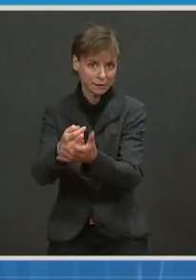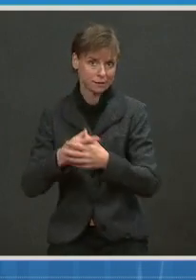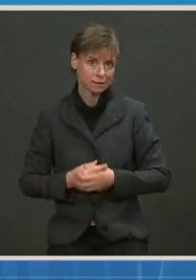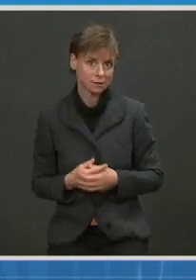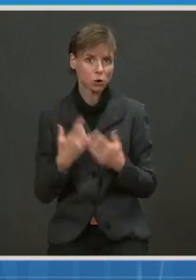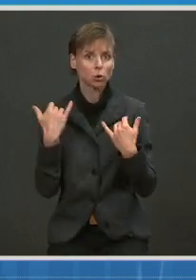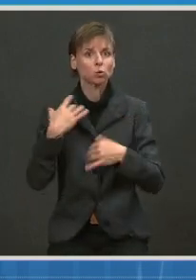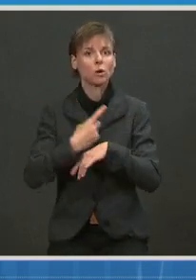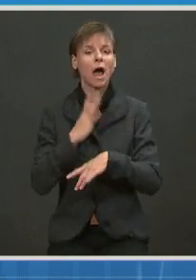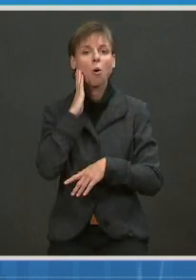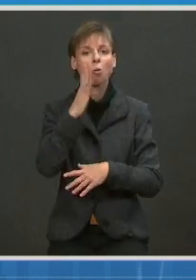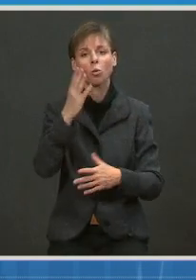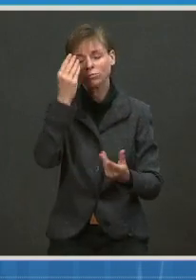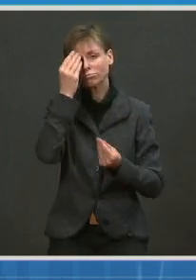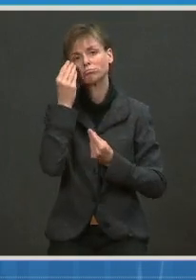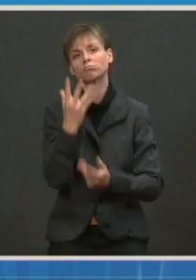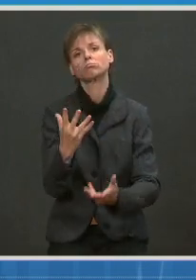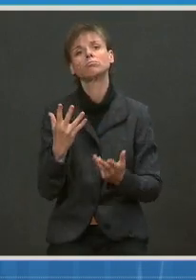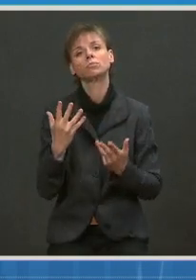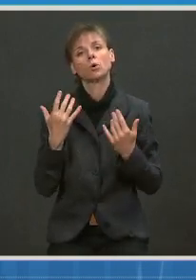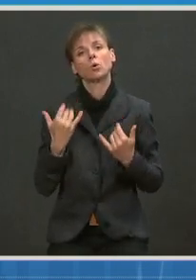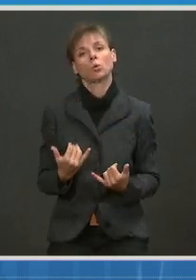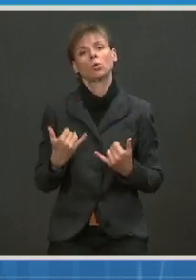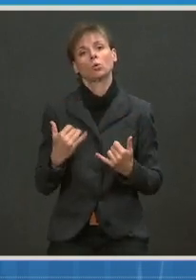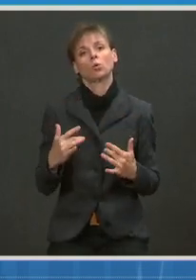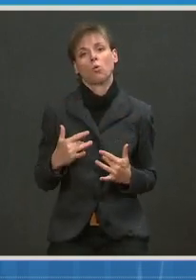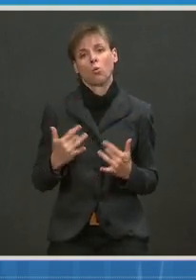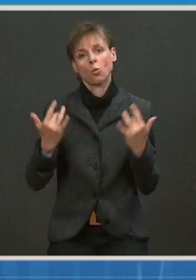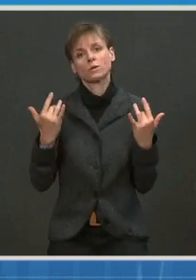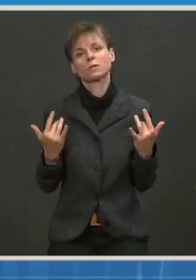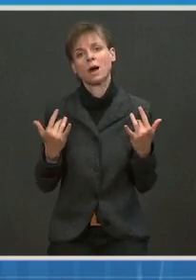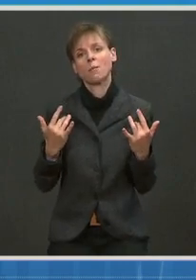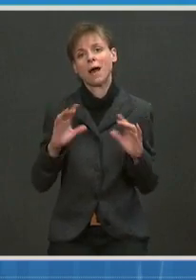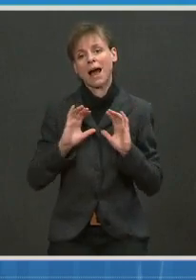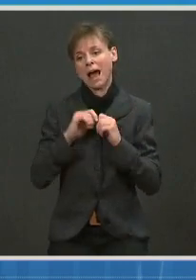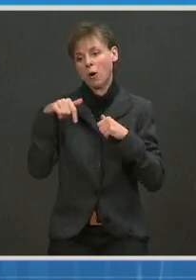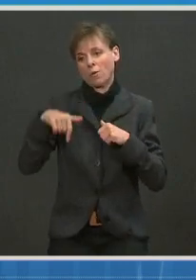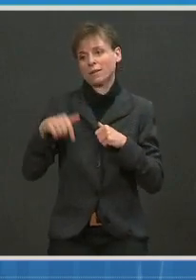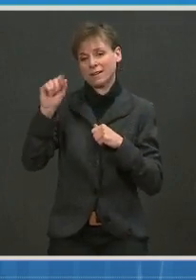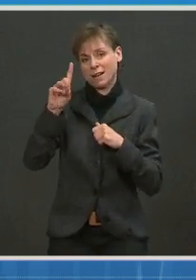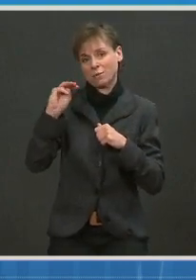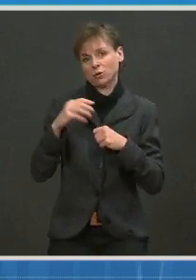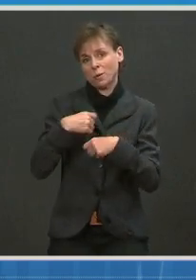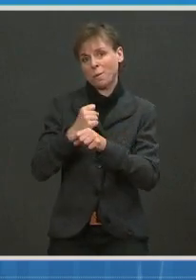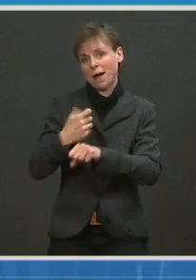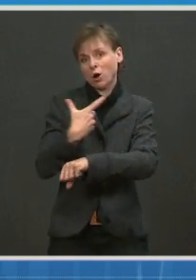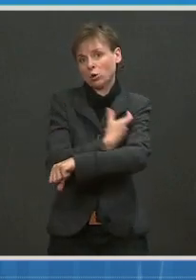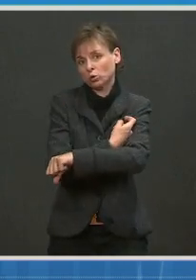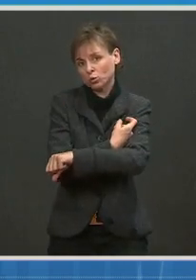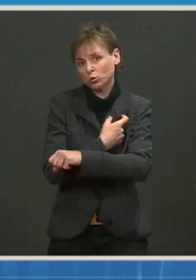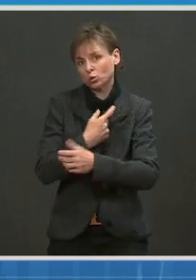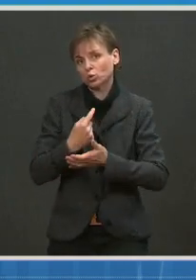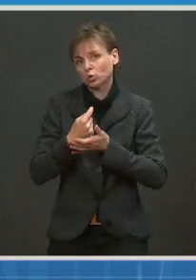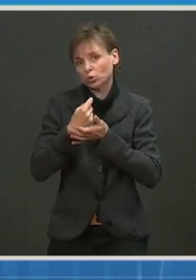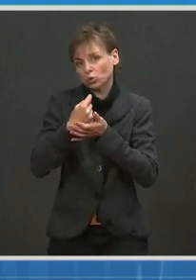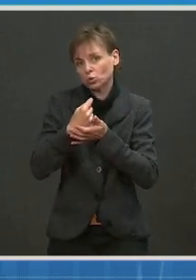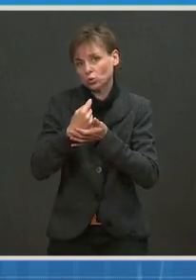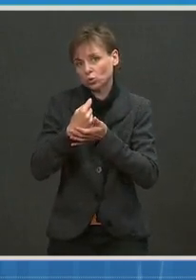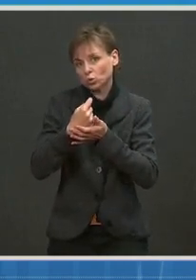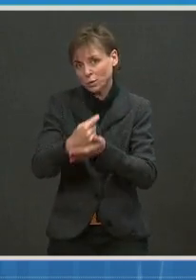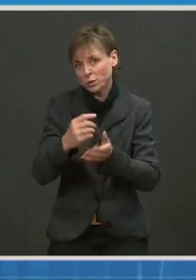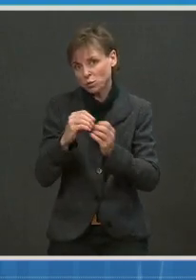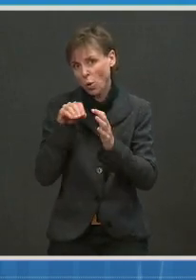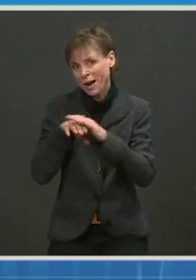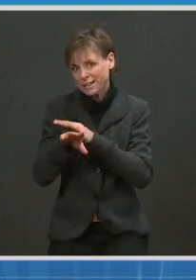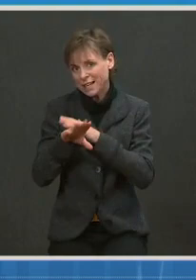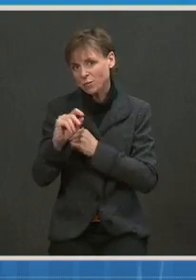this administration is making COVID-19 treatments more accessible and available for the American people, particularly